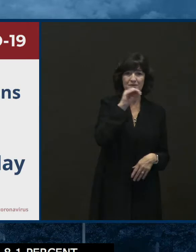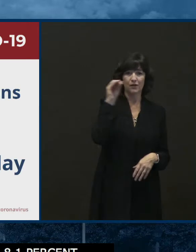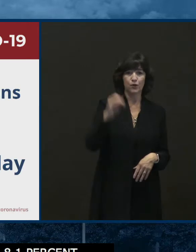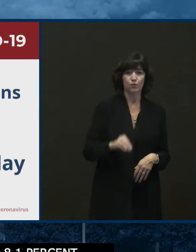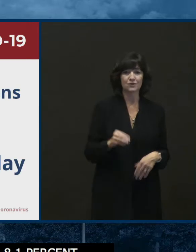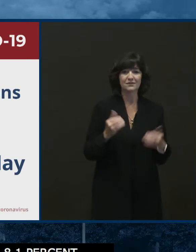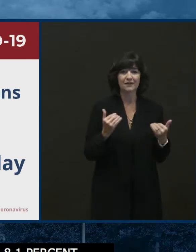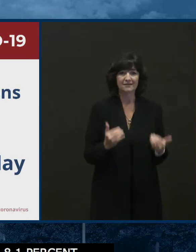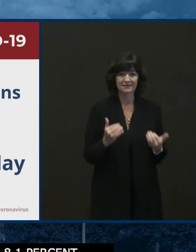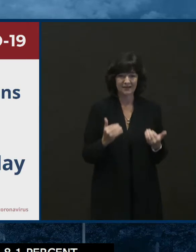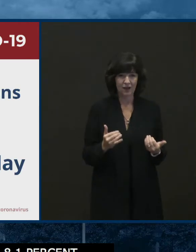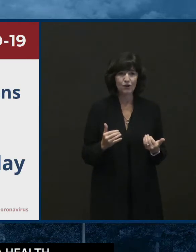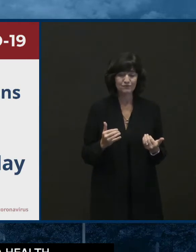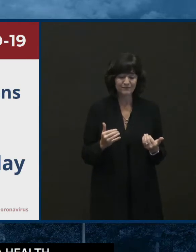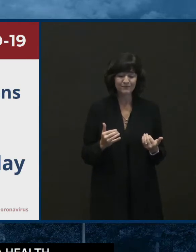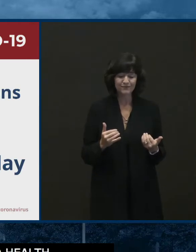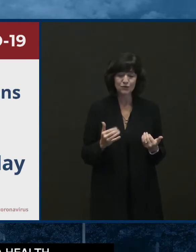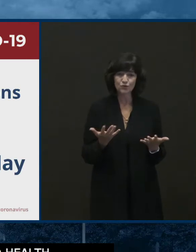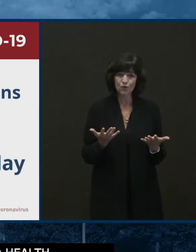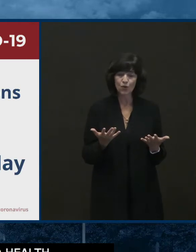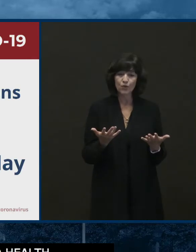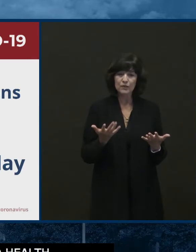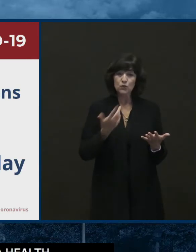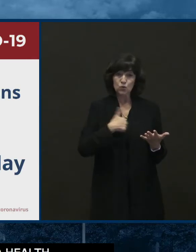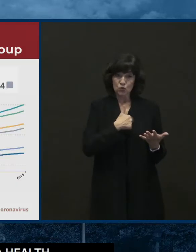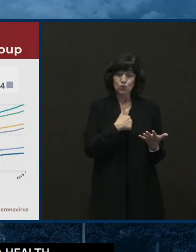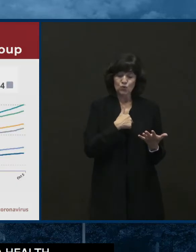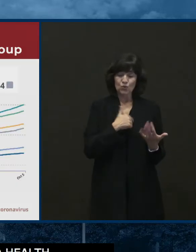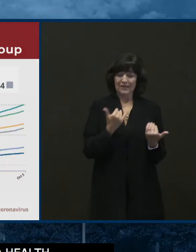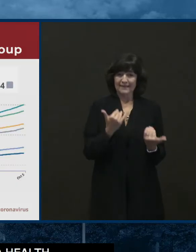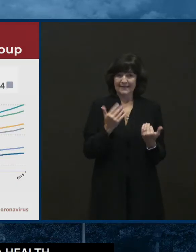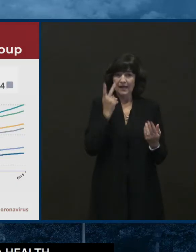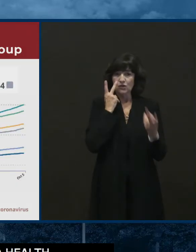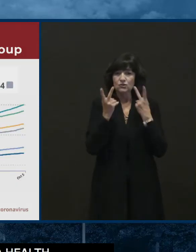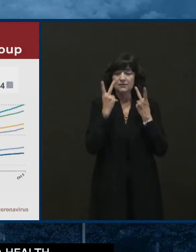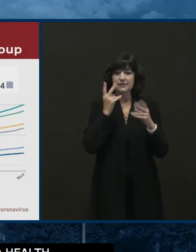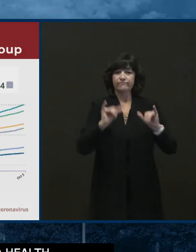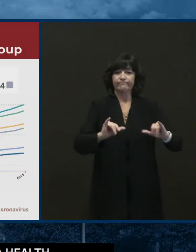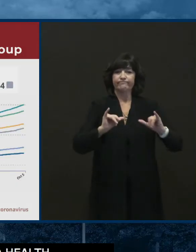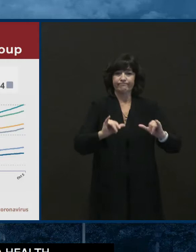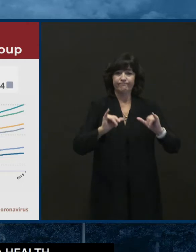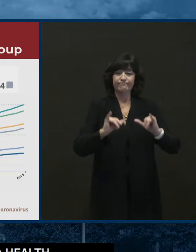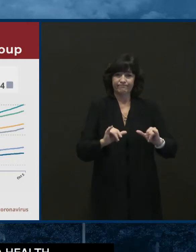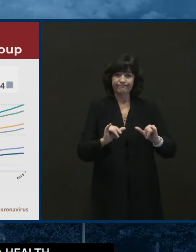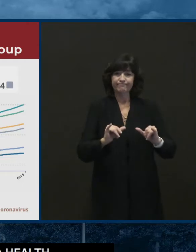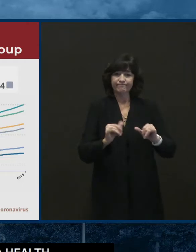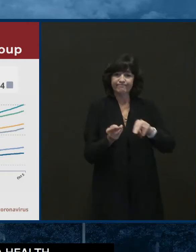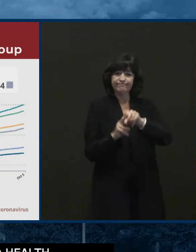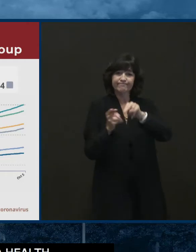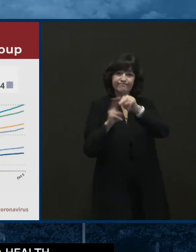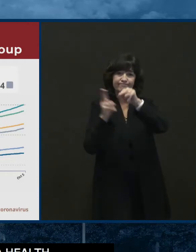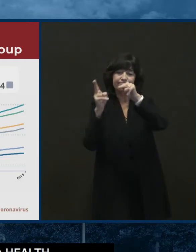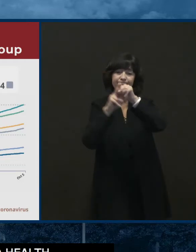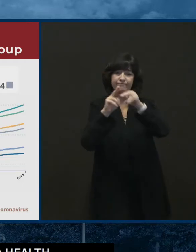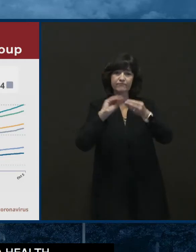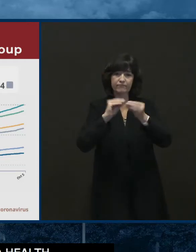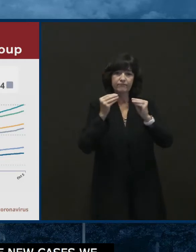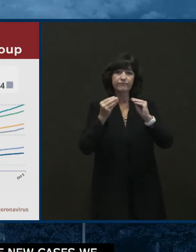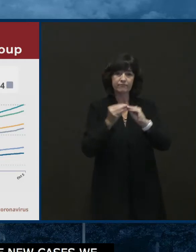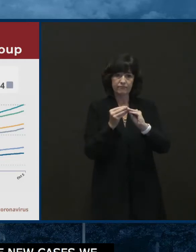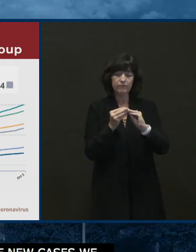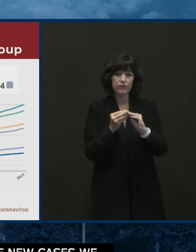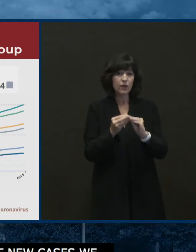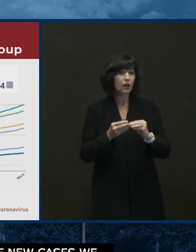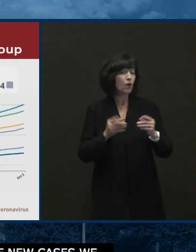around 70 or 80. So we were seeing an uptick across the board. It is concentrated again in that young